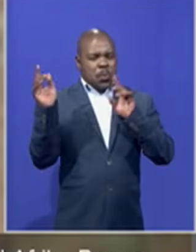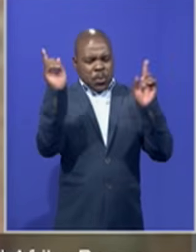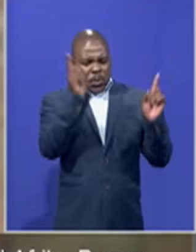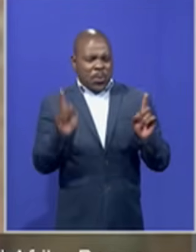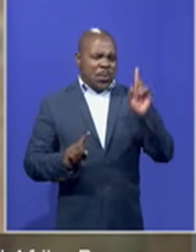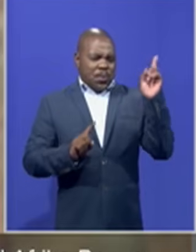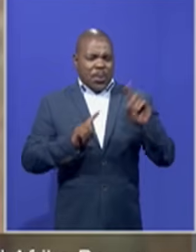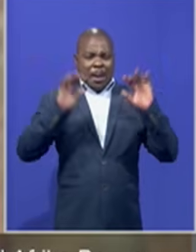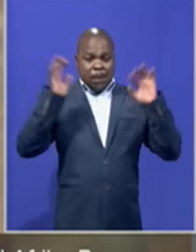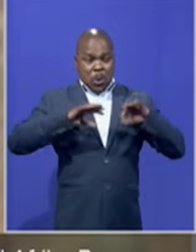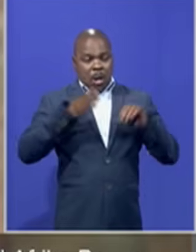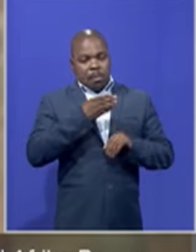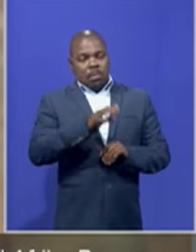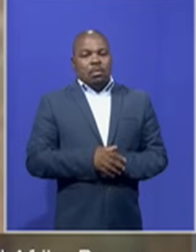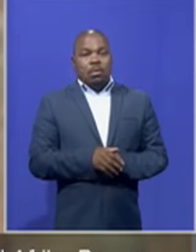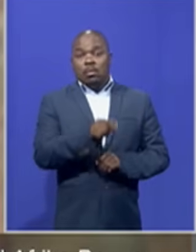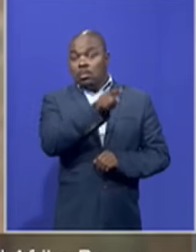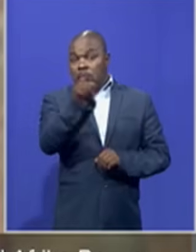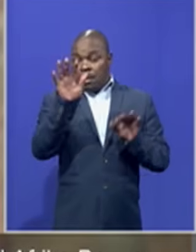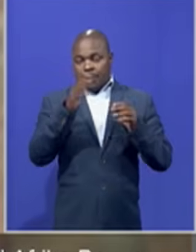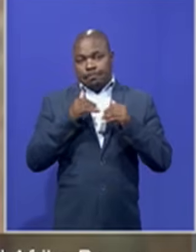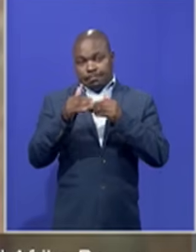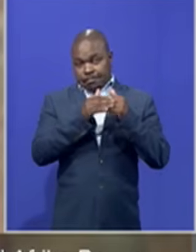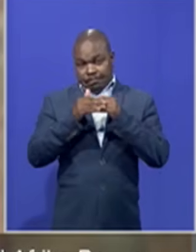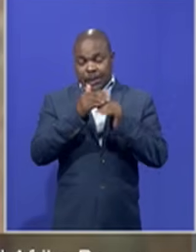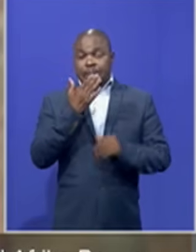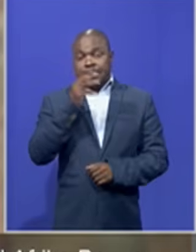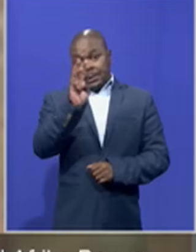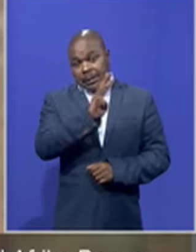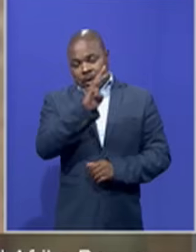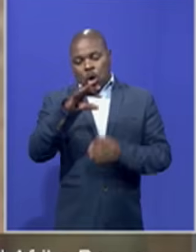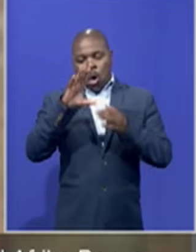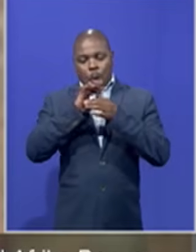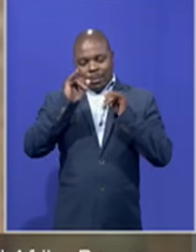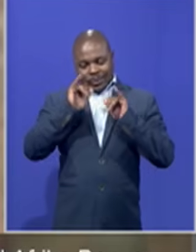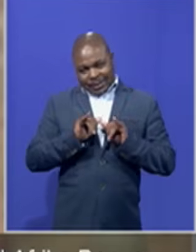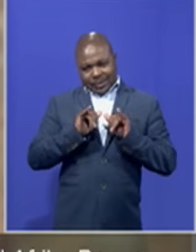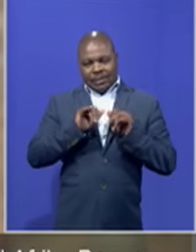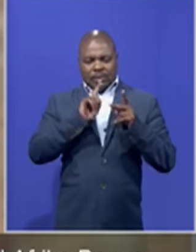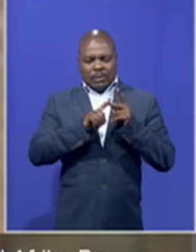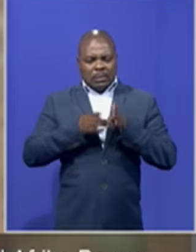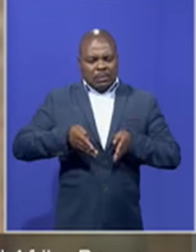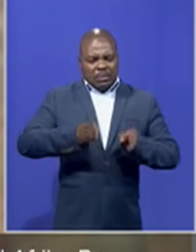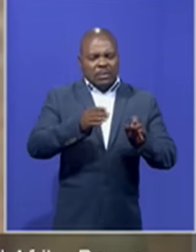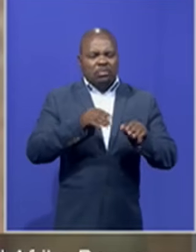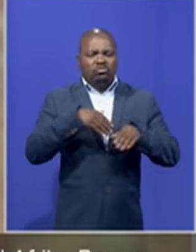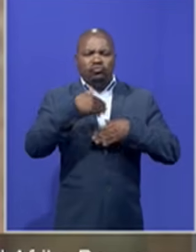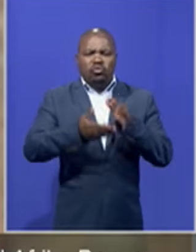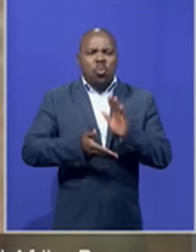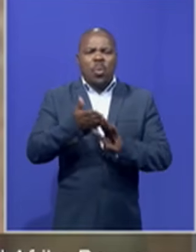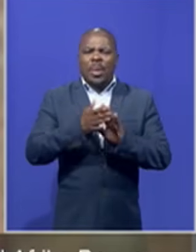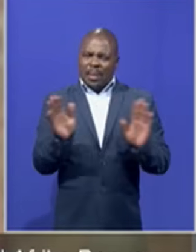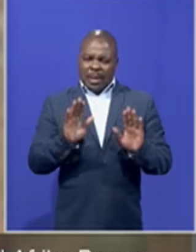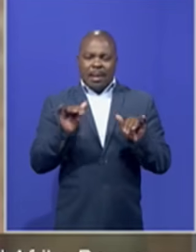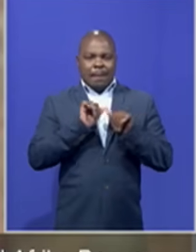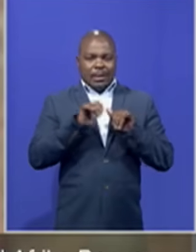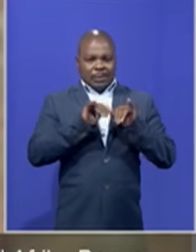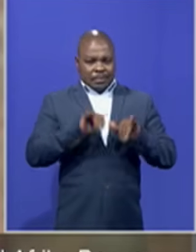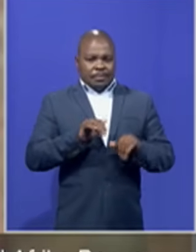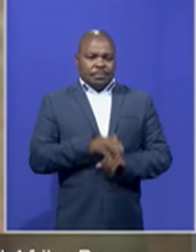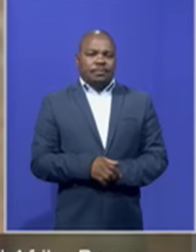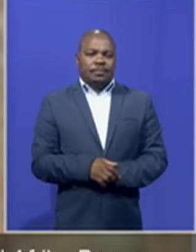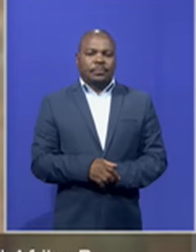thunderstorms. The public is cautioned to stay indoors as possible and off the roads. It is also cautioned